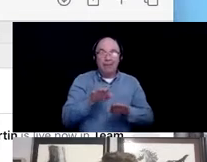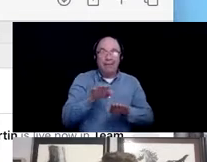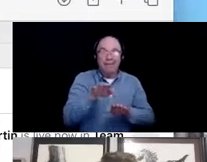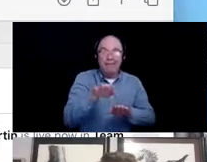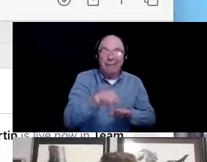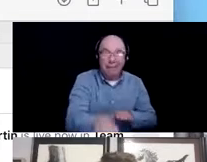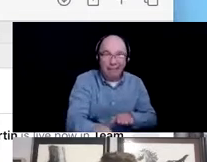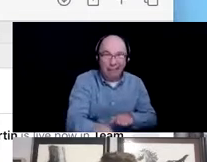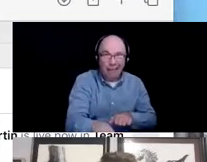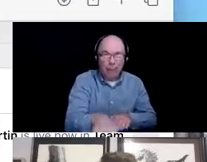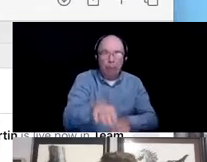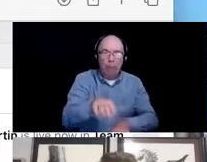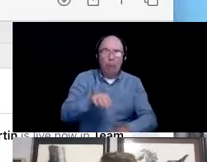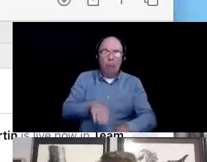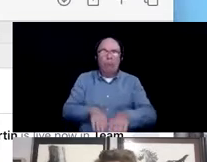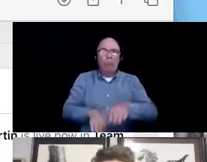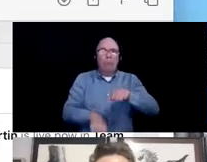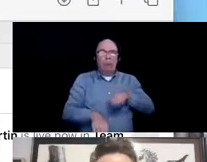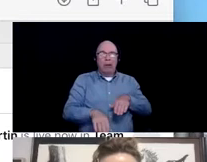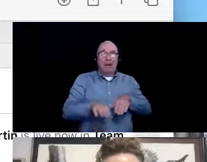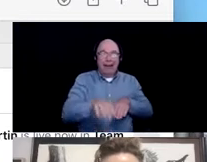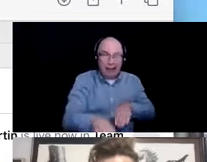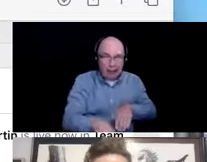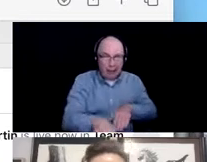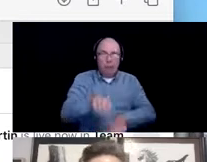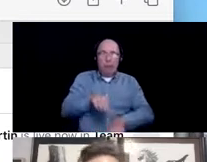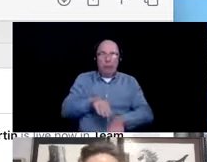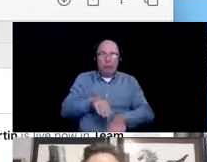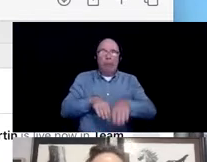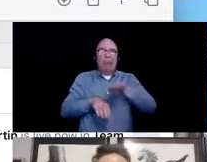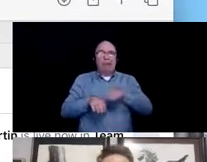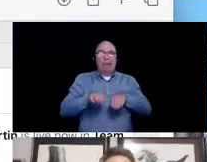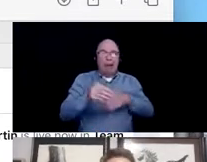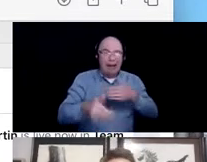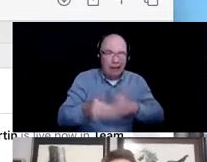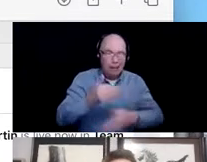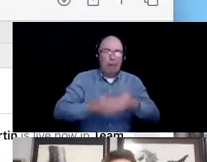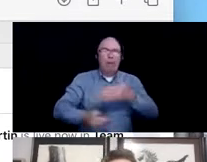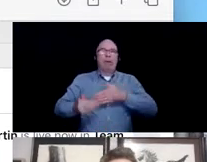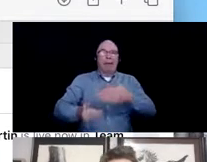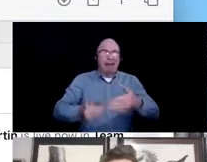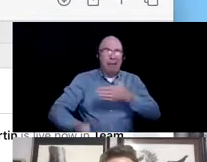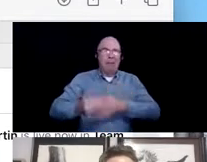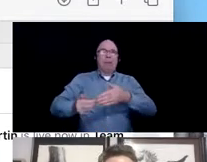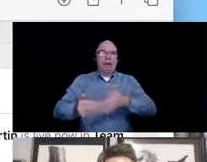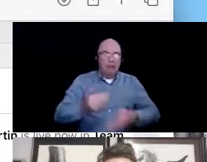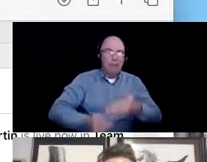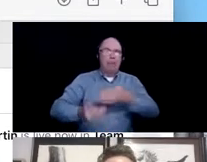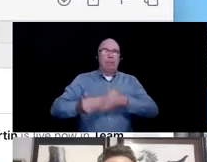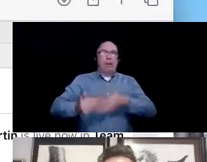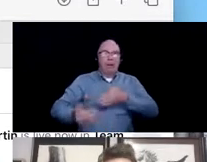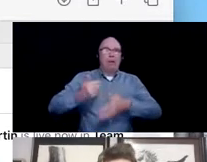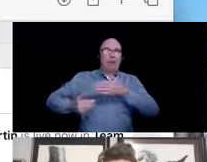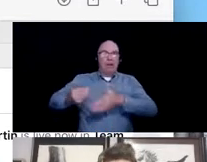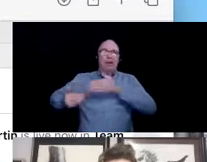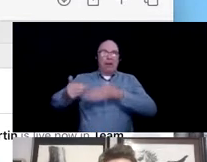back, right? All the time. So if you've ever been there and you're like, yes, that is me. Let my story encourage you that you